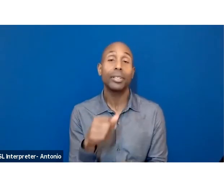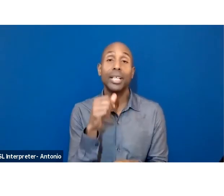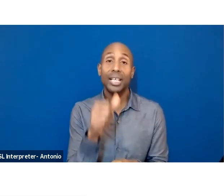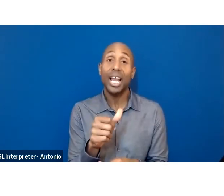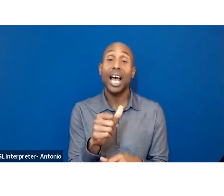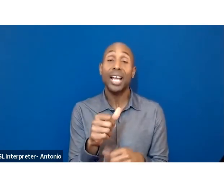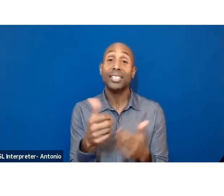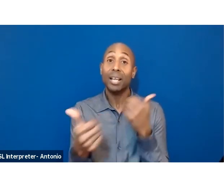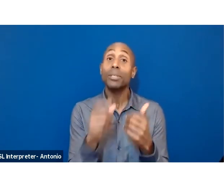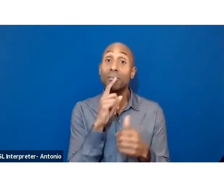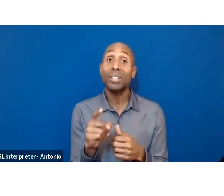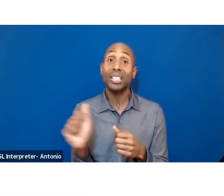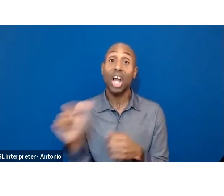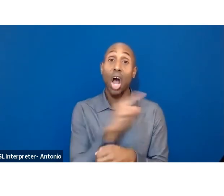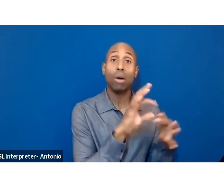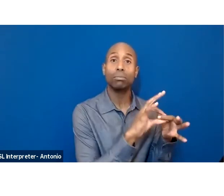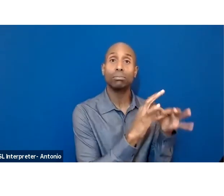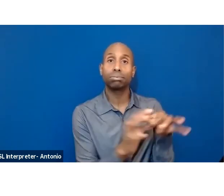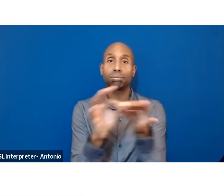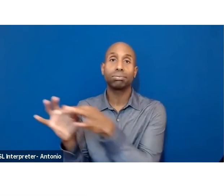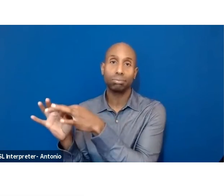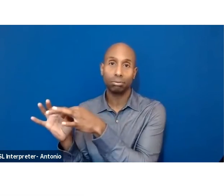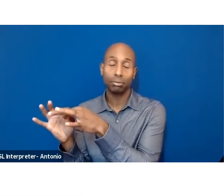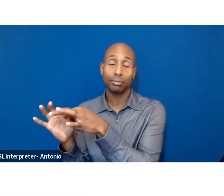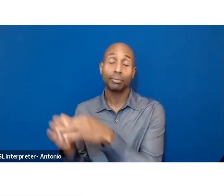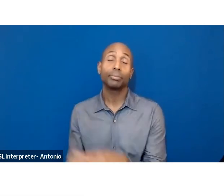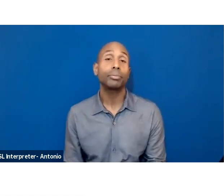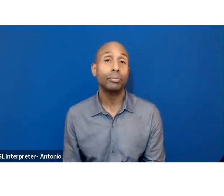so obviously the work conditions of a fashion